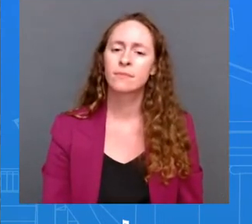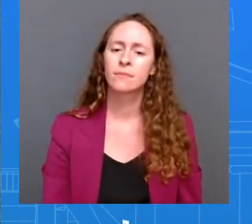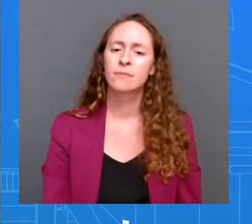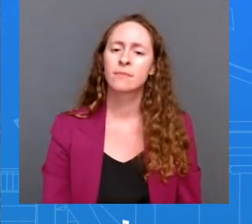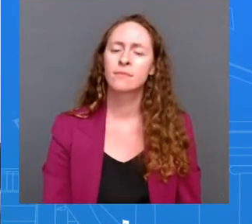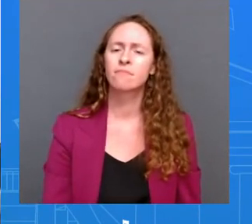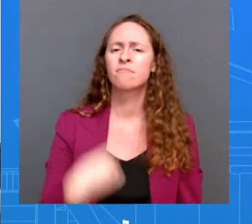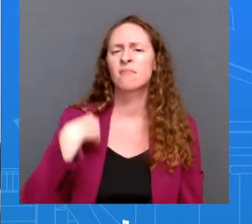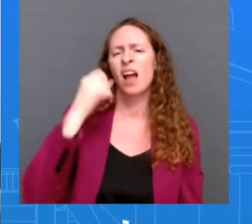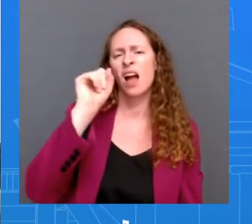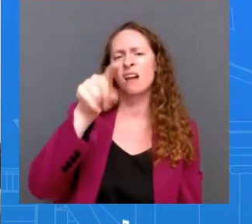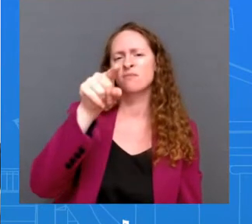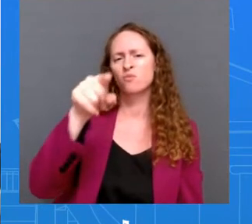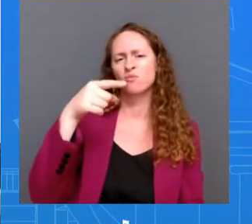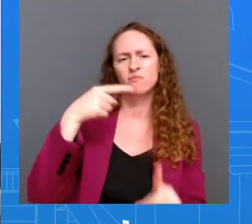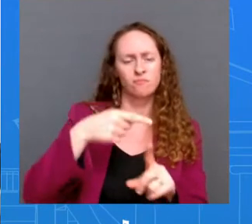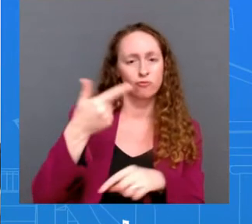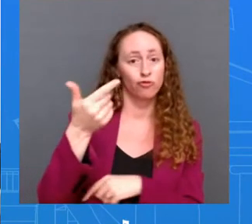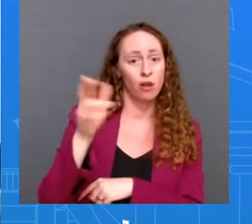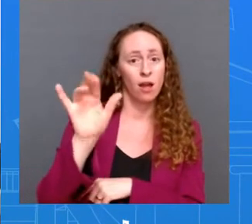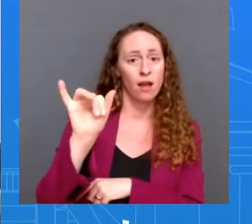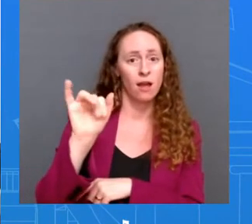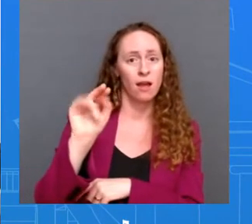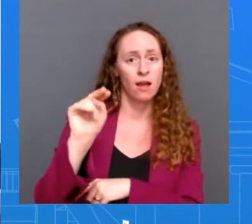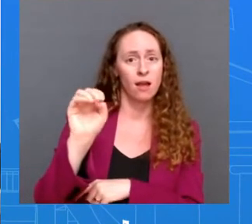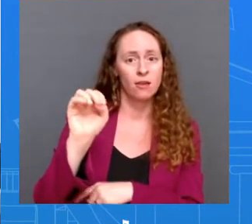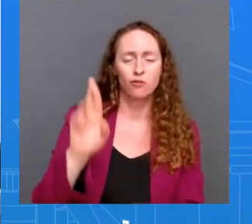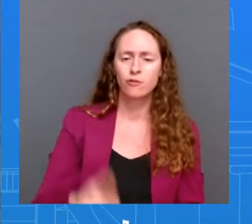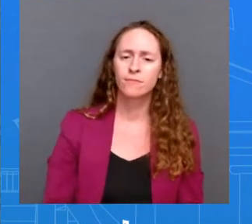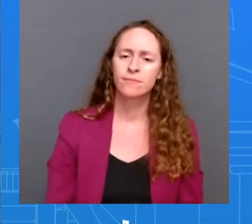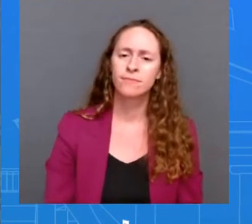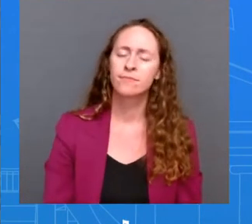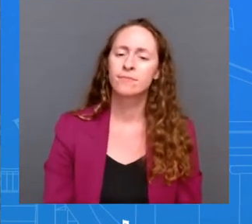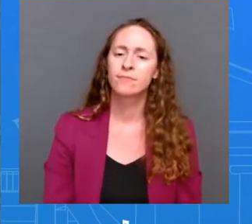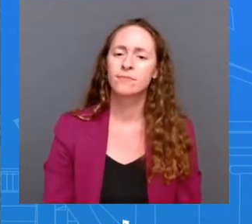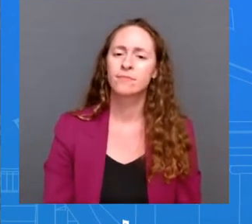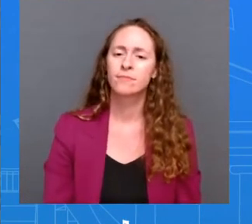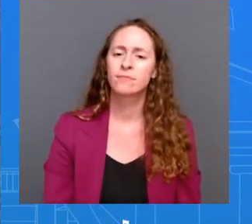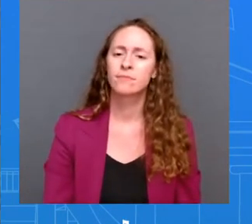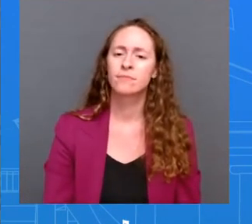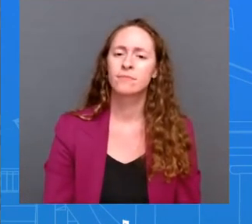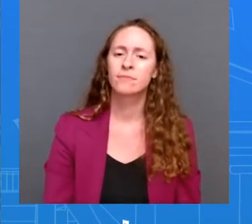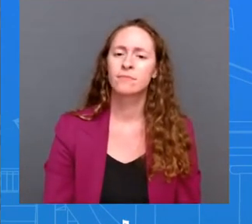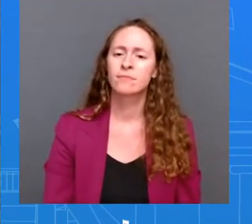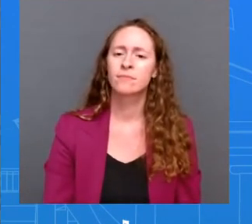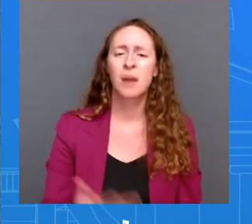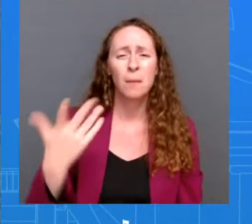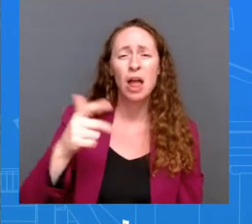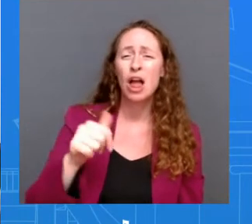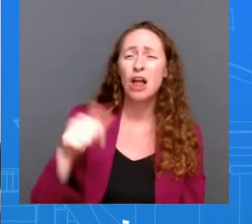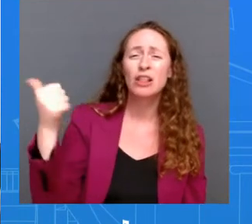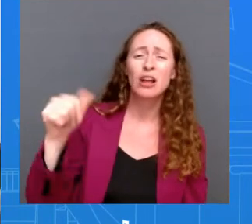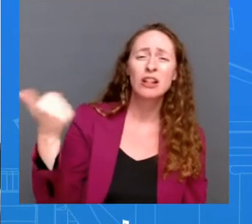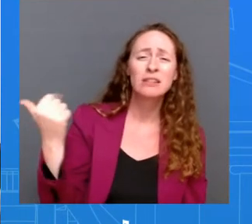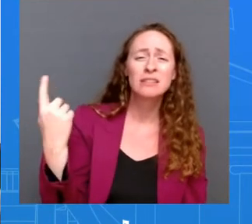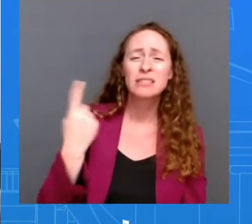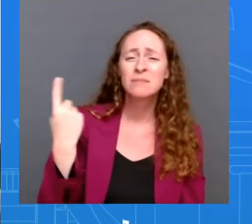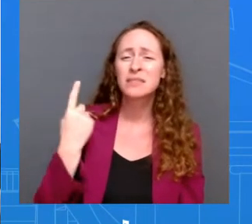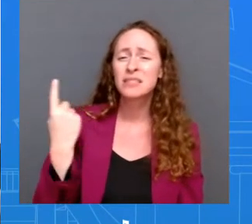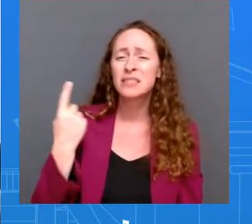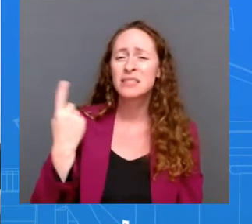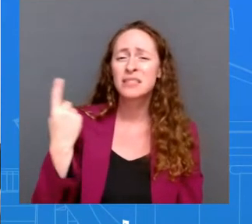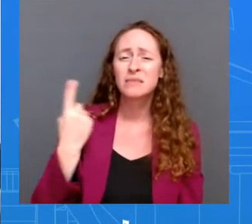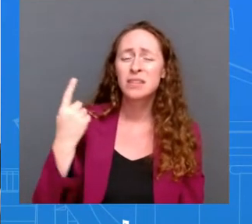non-prisoner concessions on the table at all that you would be willing to consider? I'm not going to get into any more detail. Okay. And then on China, is the